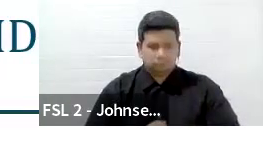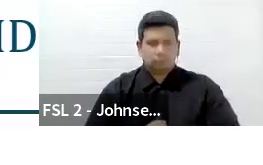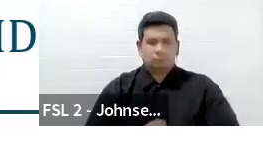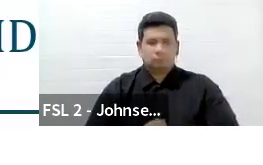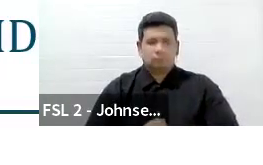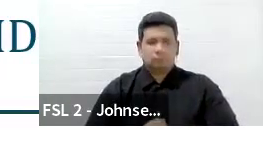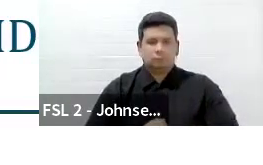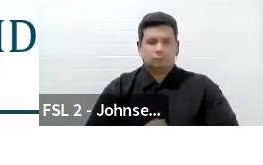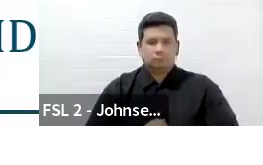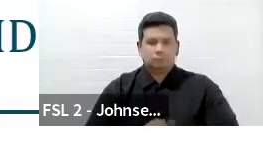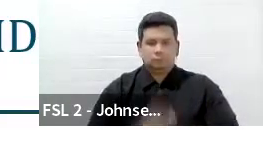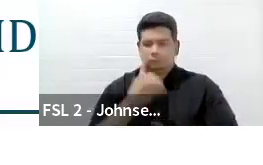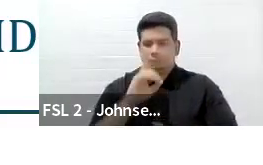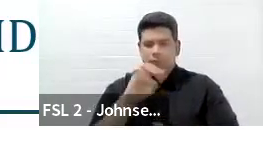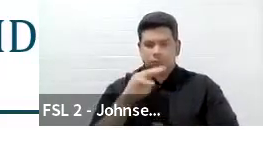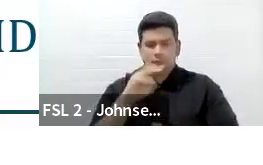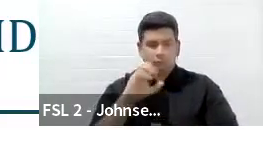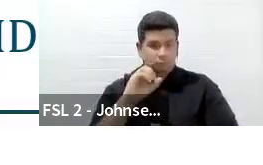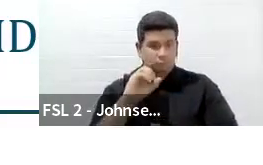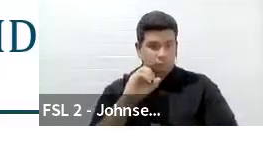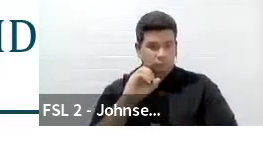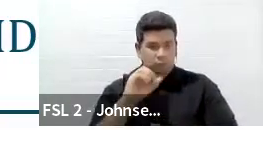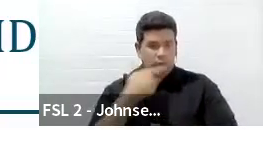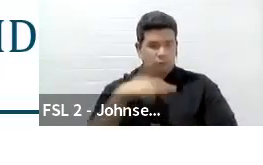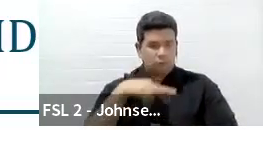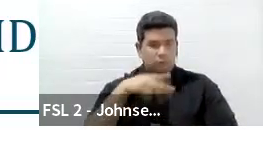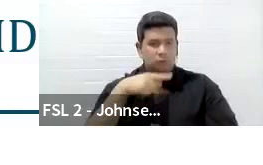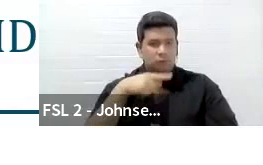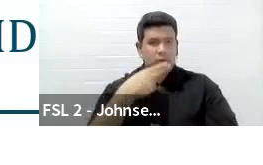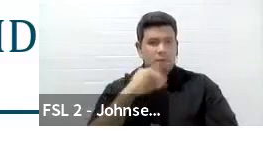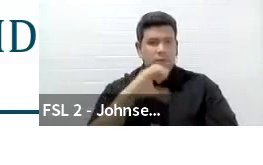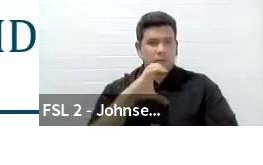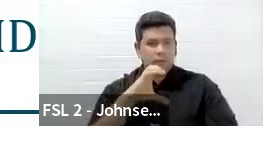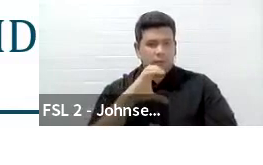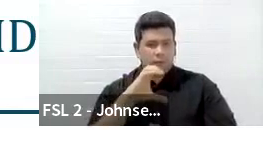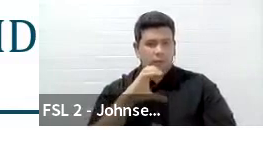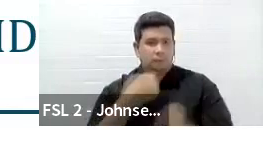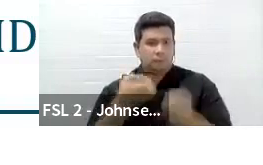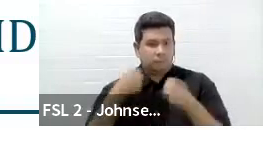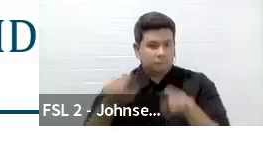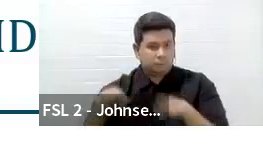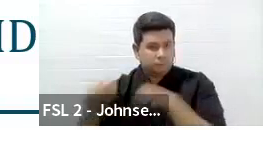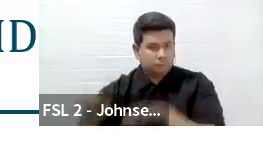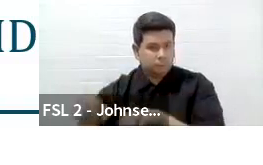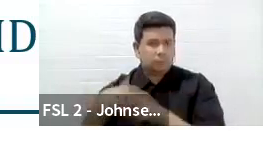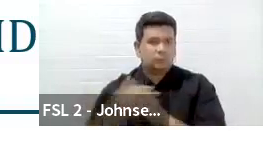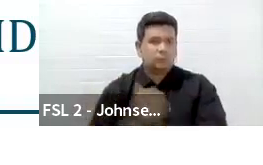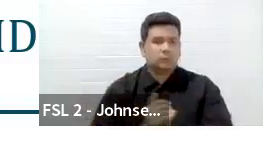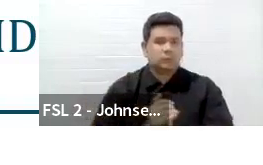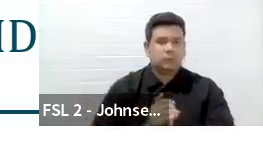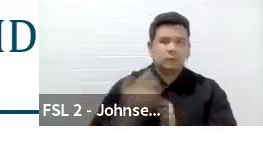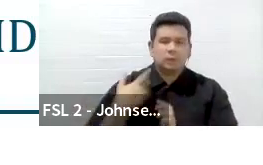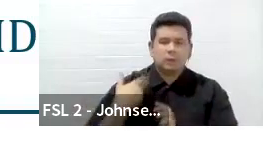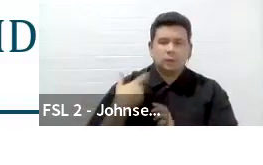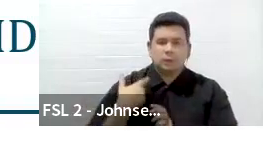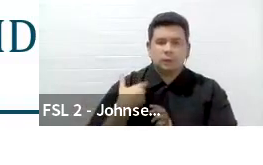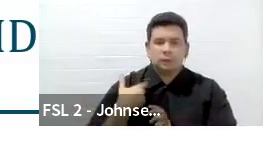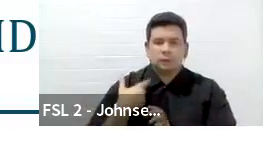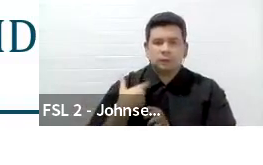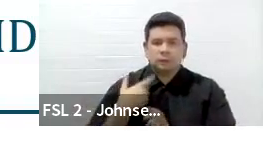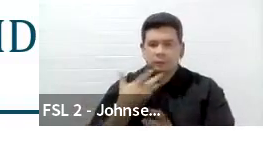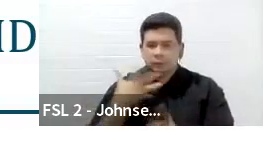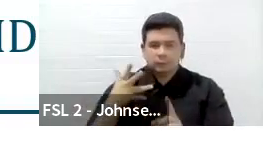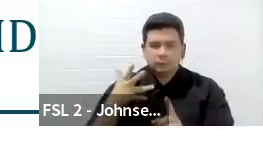of the demographic events, we all know that there already exists a demographic break. There's that mark with significant